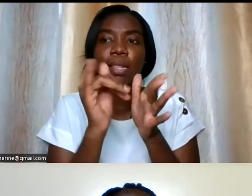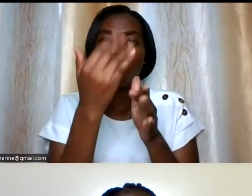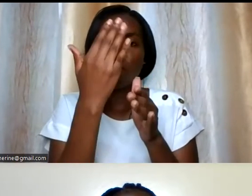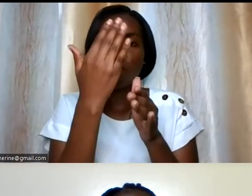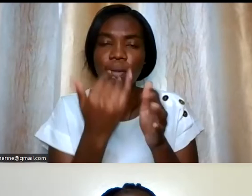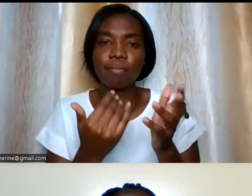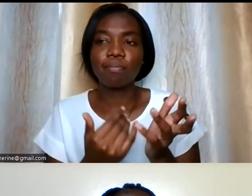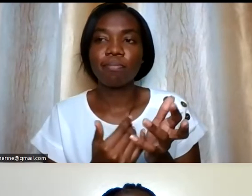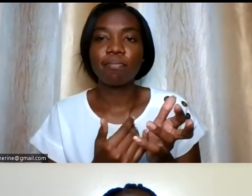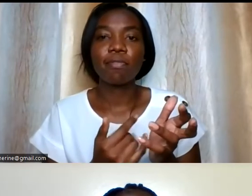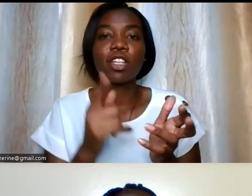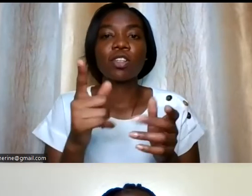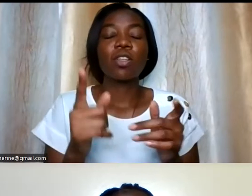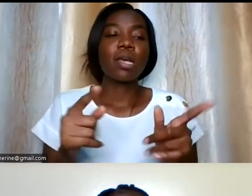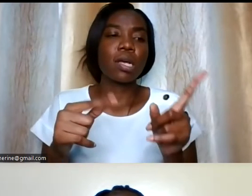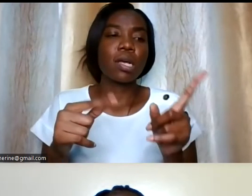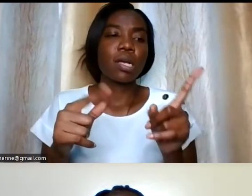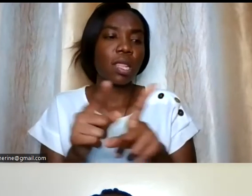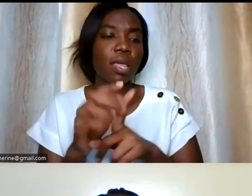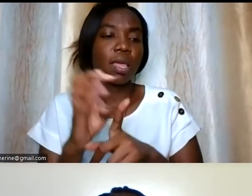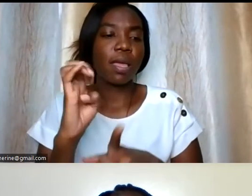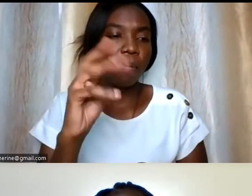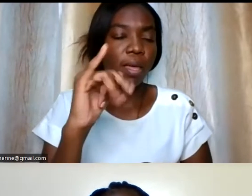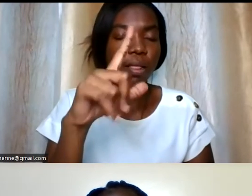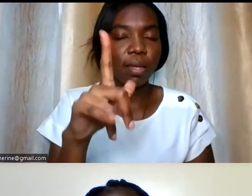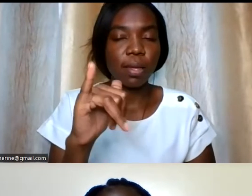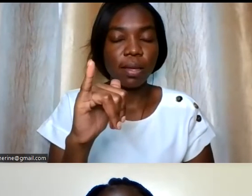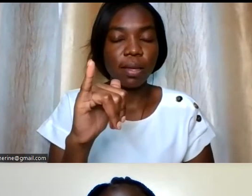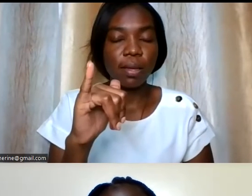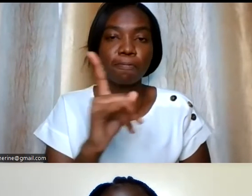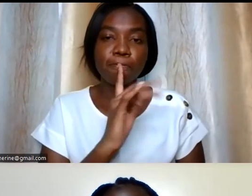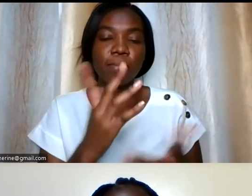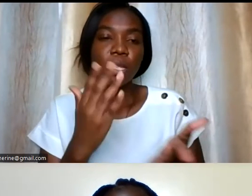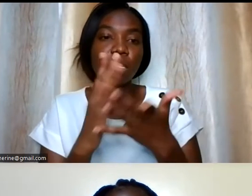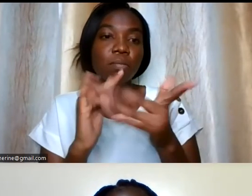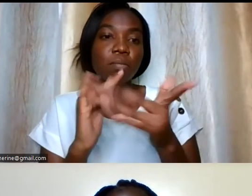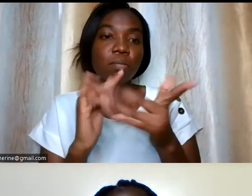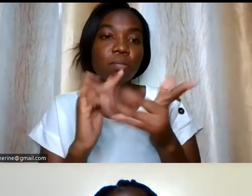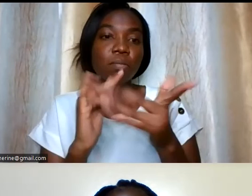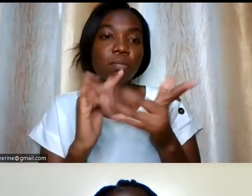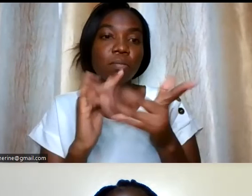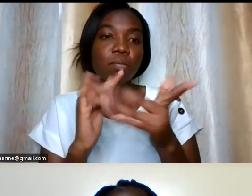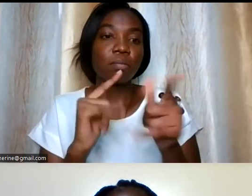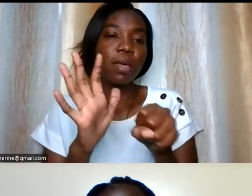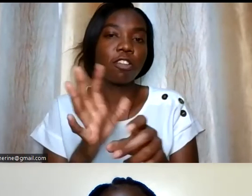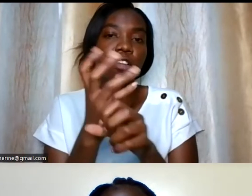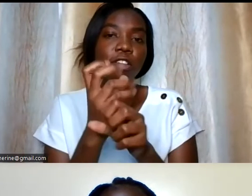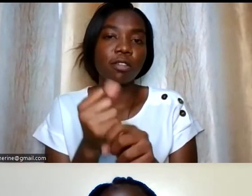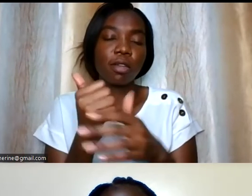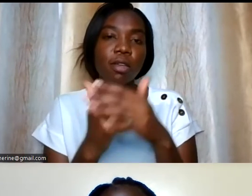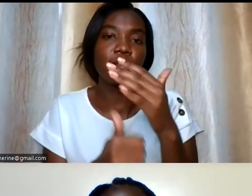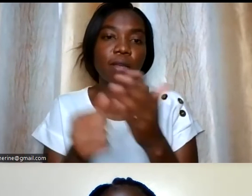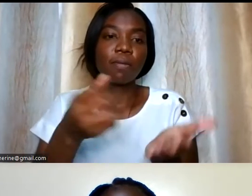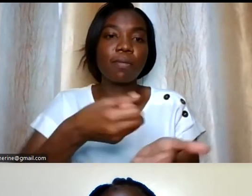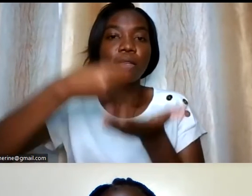as Emily mentioned, that at times, many organizations will under budget or even not budget at all for the